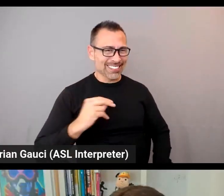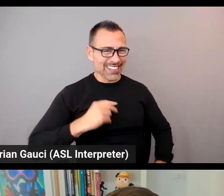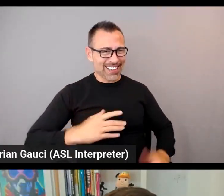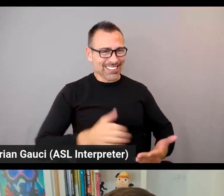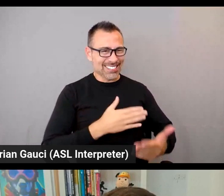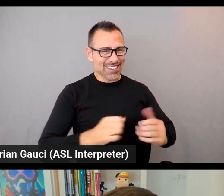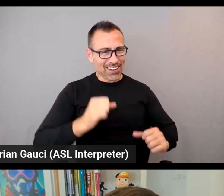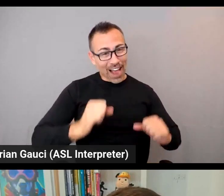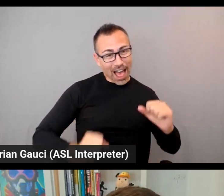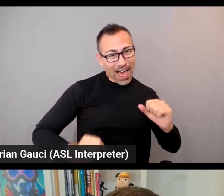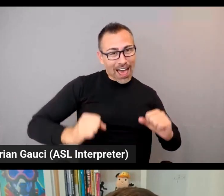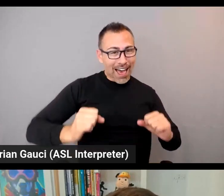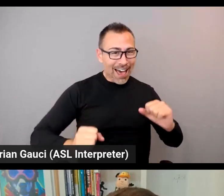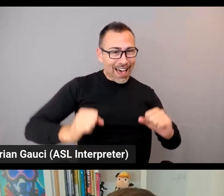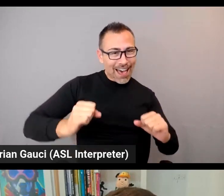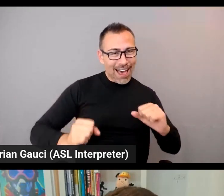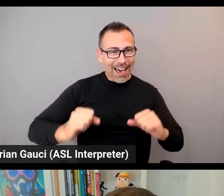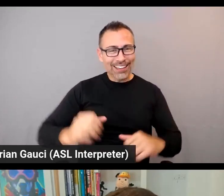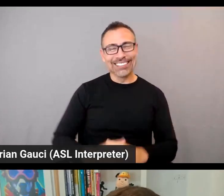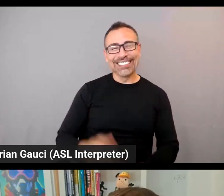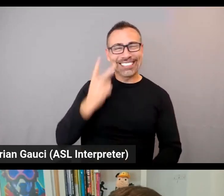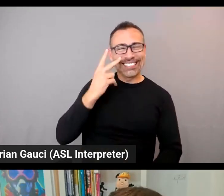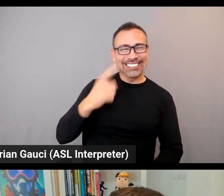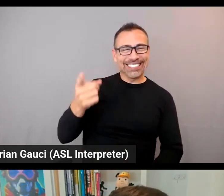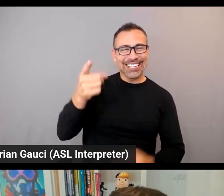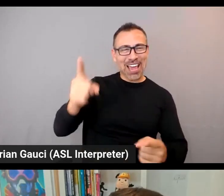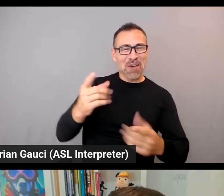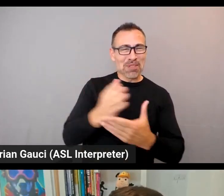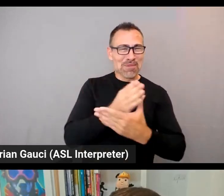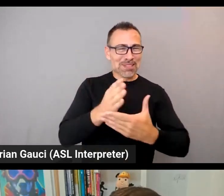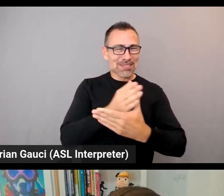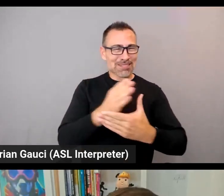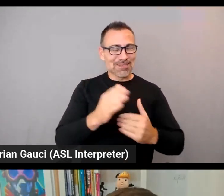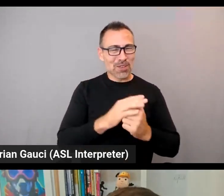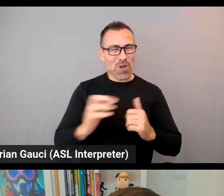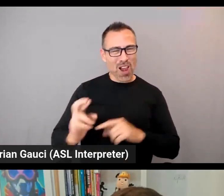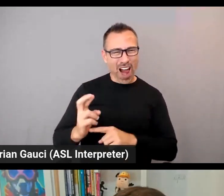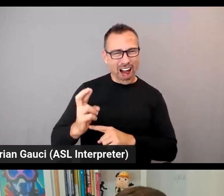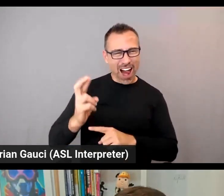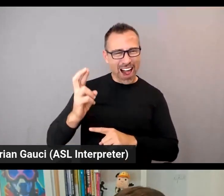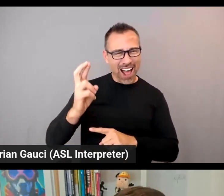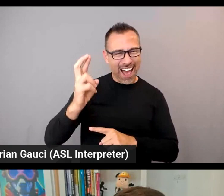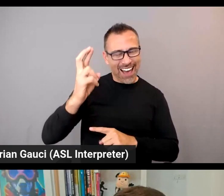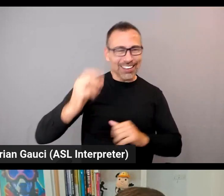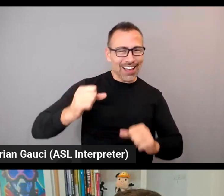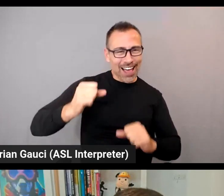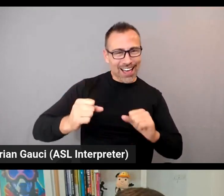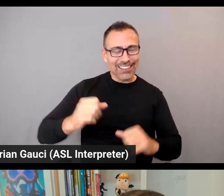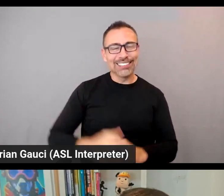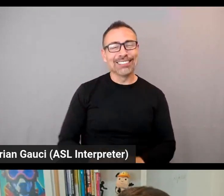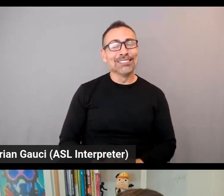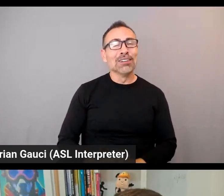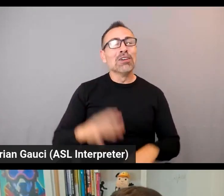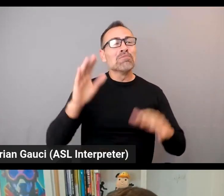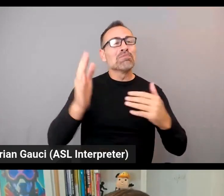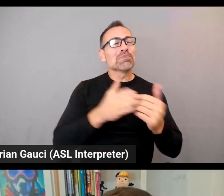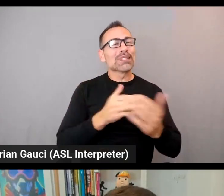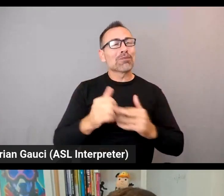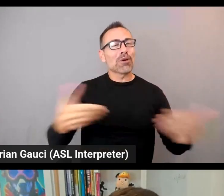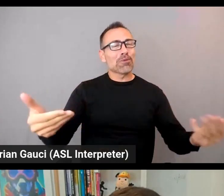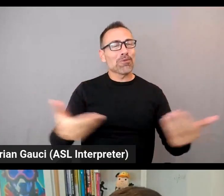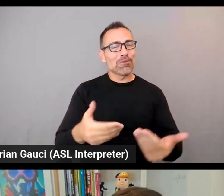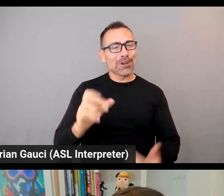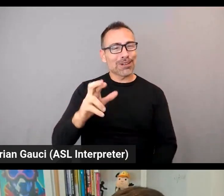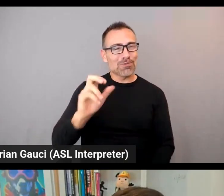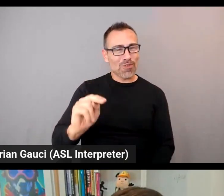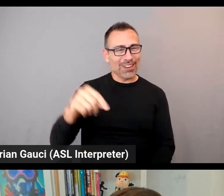It's funny, actually. You can see us all doing that in between the segments. Welcome, Ryan. Welcome to the show.